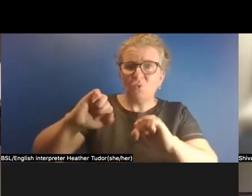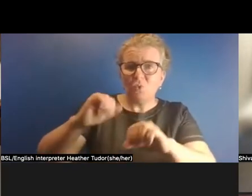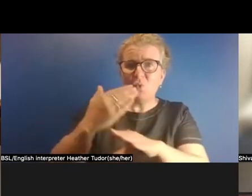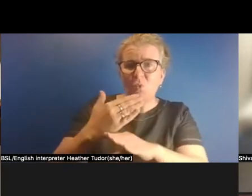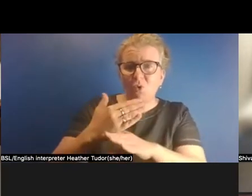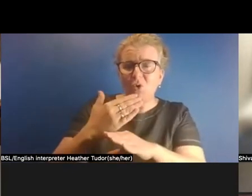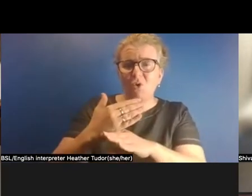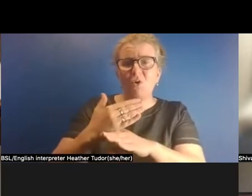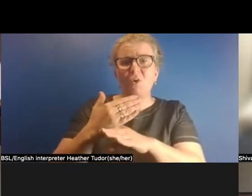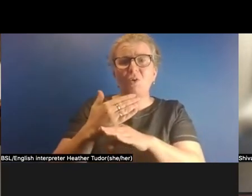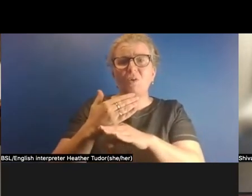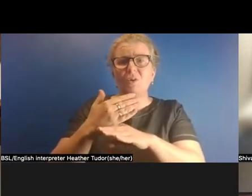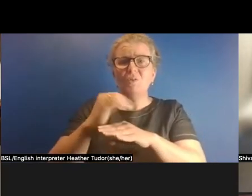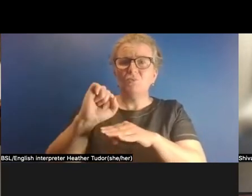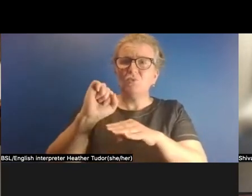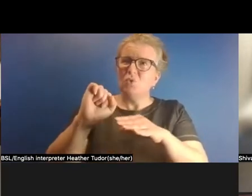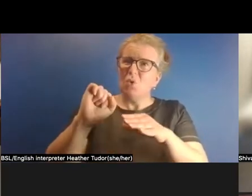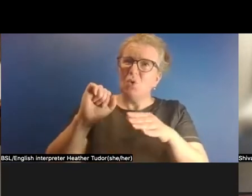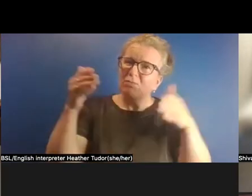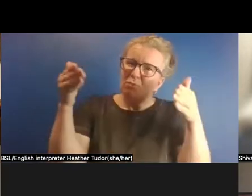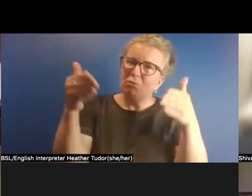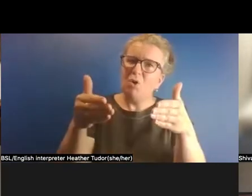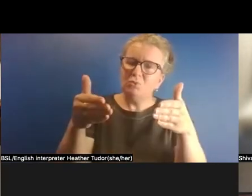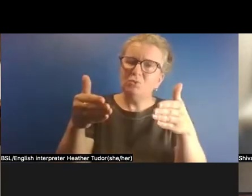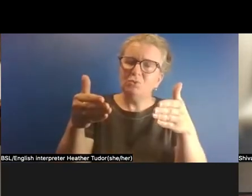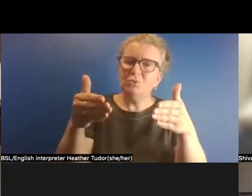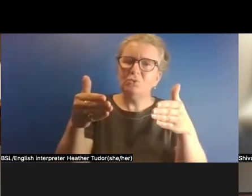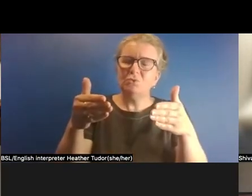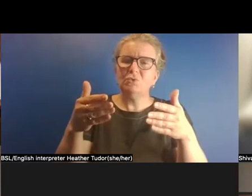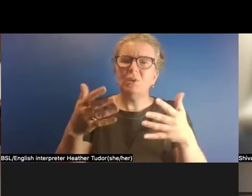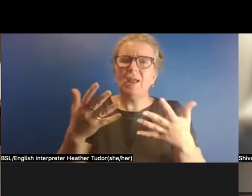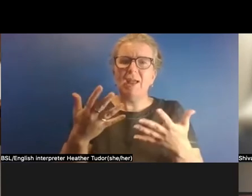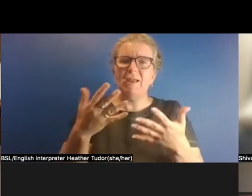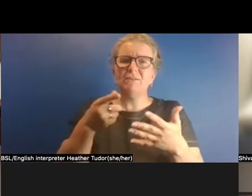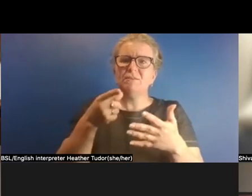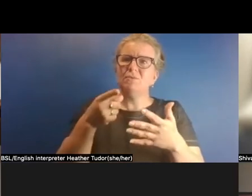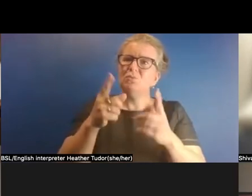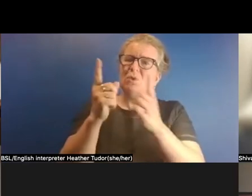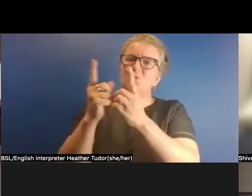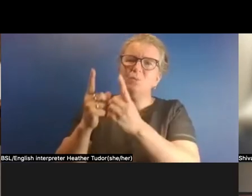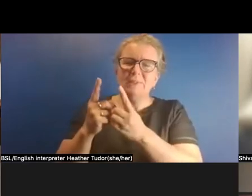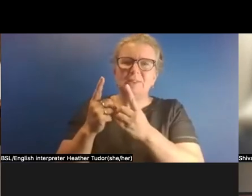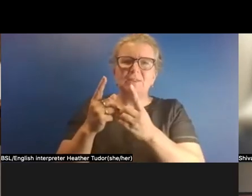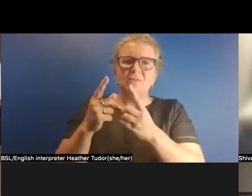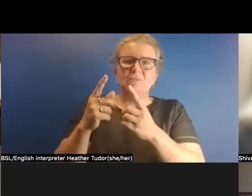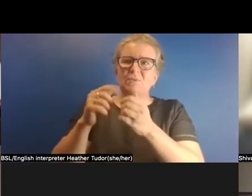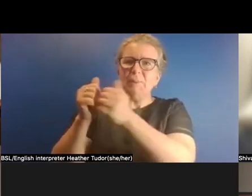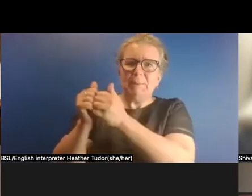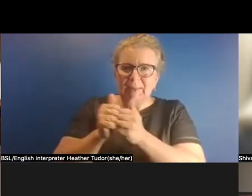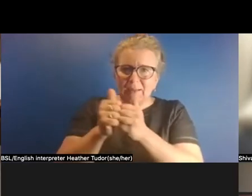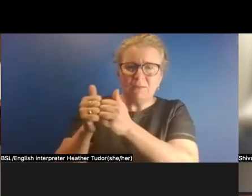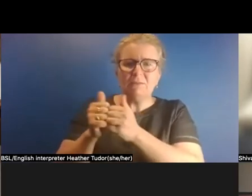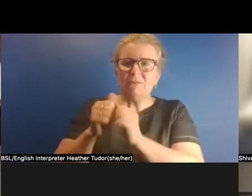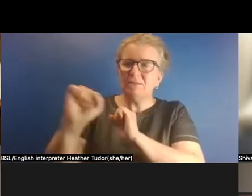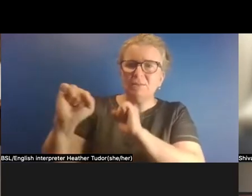relate to your South Asian diasporic kin and peers. But I do know that before we continue